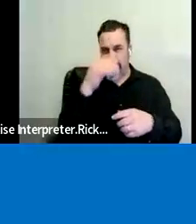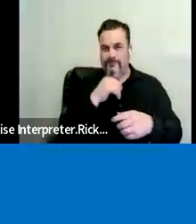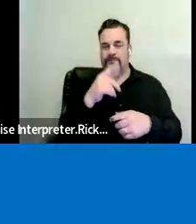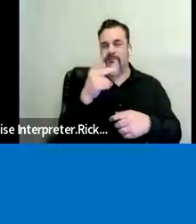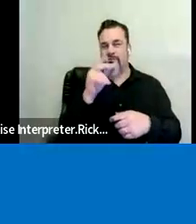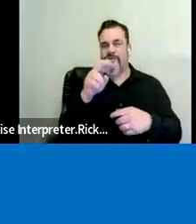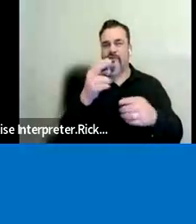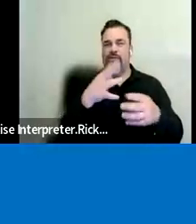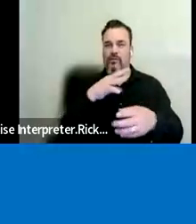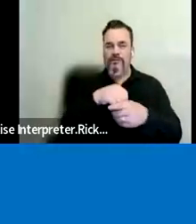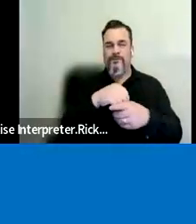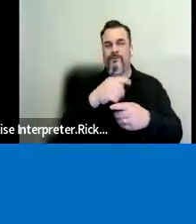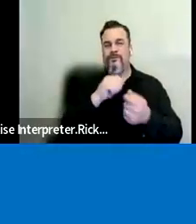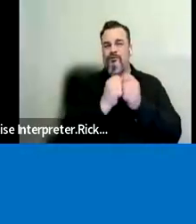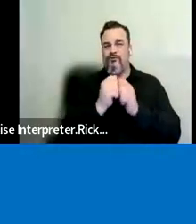signage,